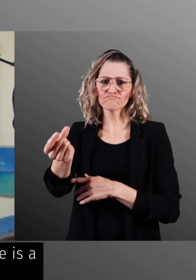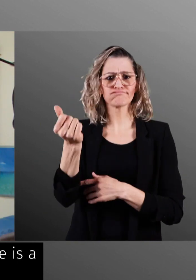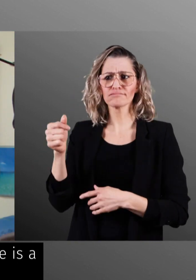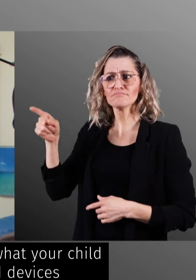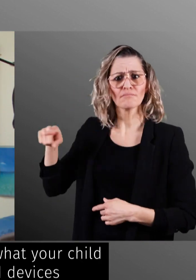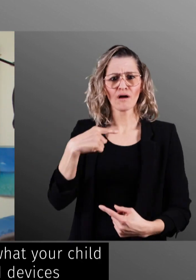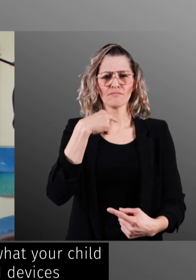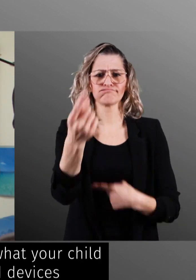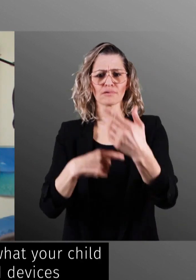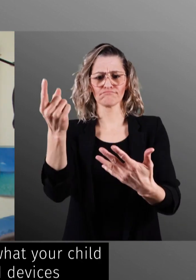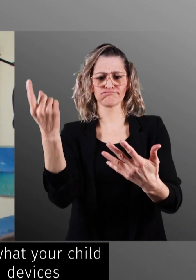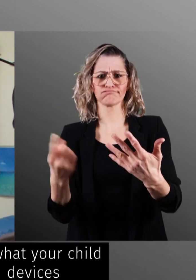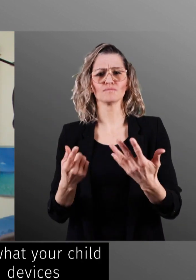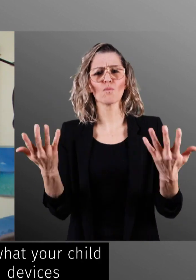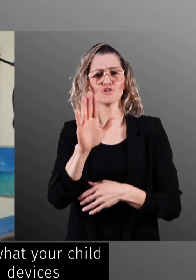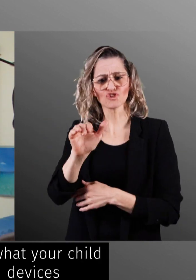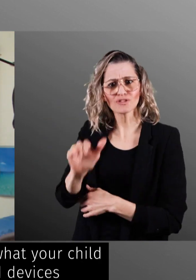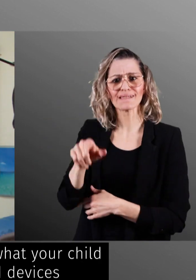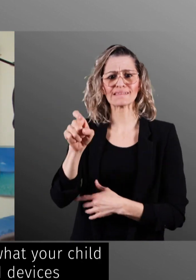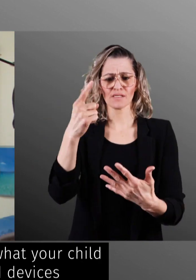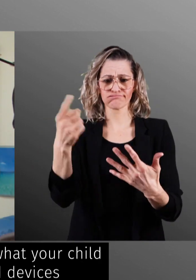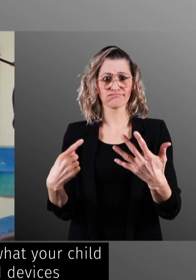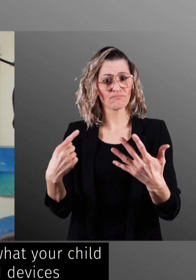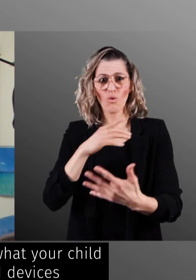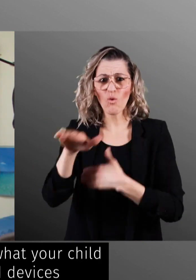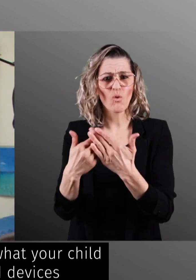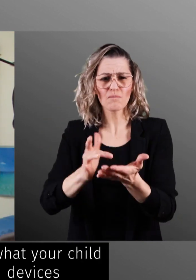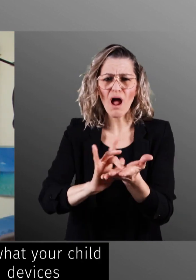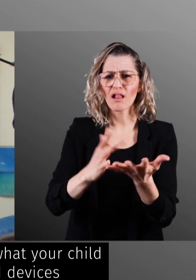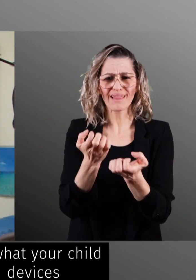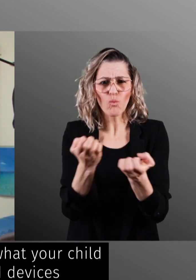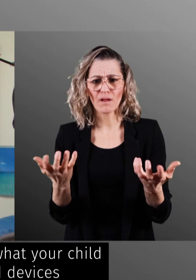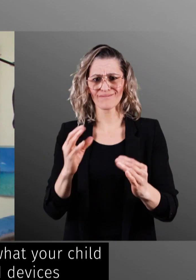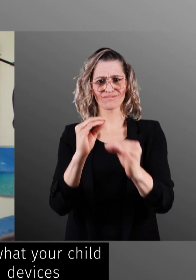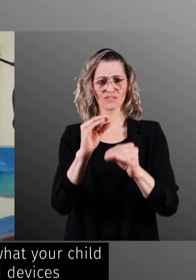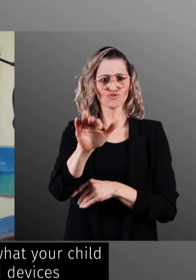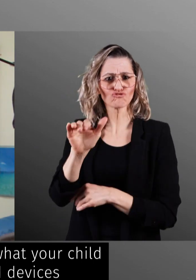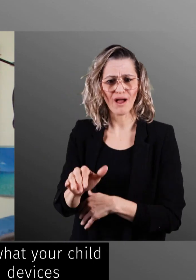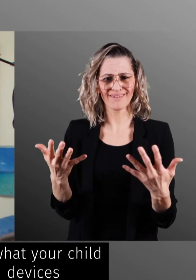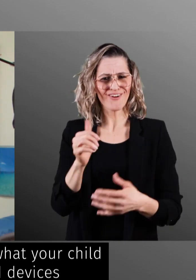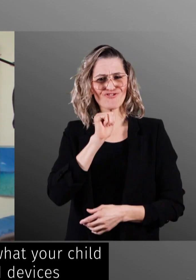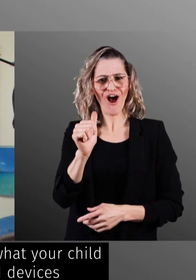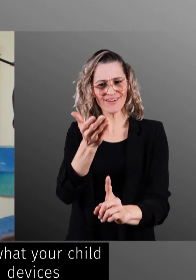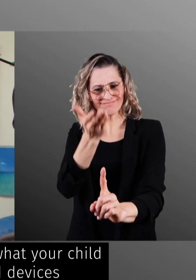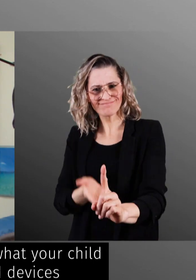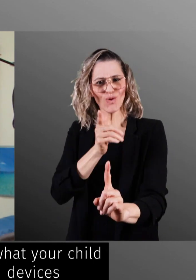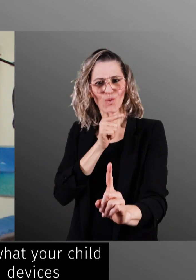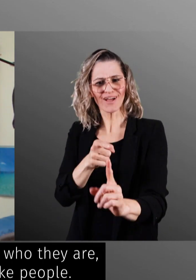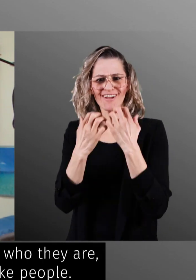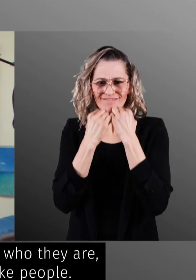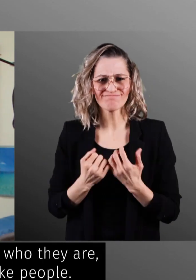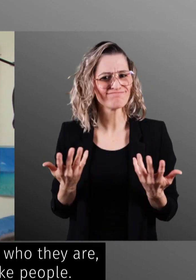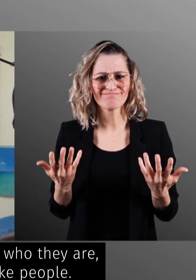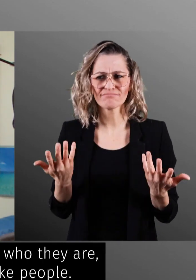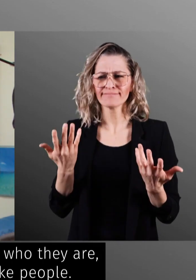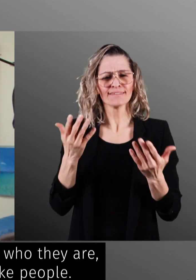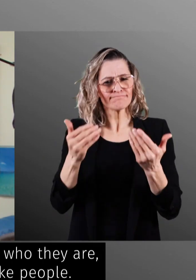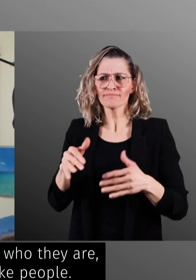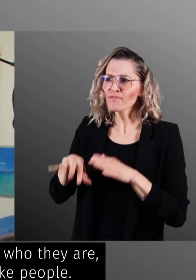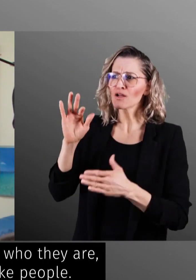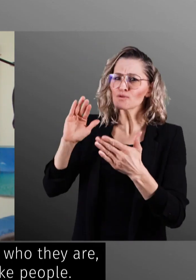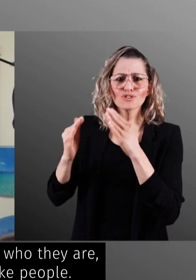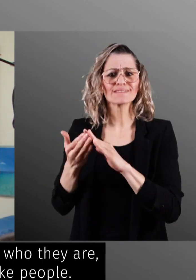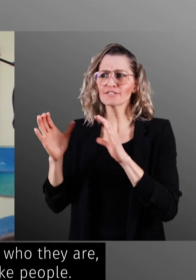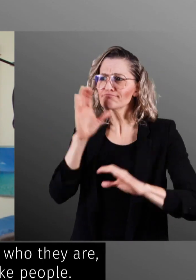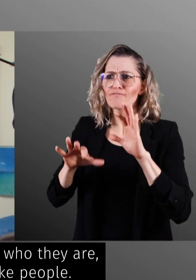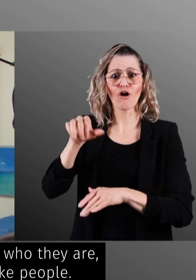us. Right from birth, they'll tell you what your child needs, and it's all medical and devices and fix your child. It's not